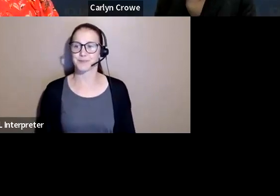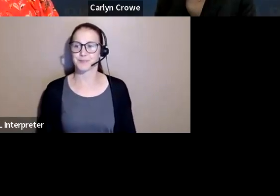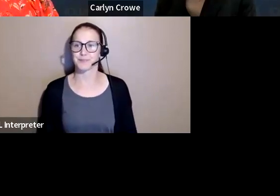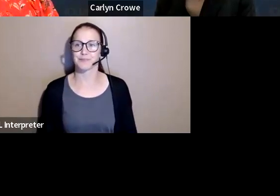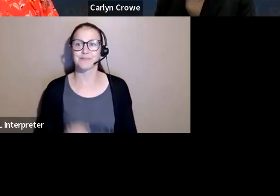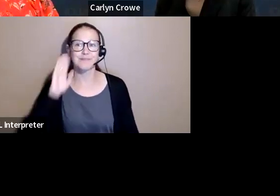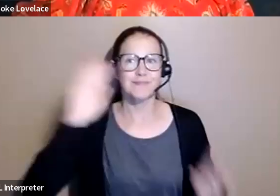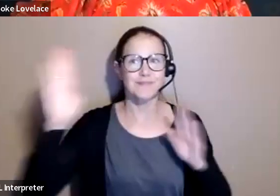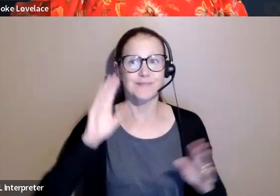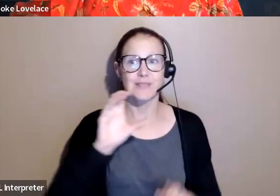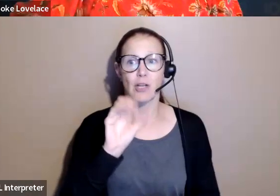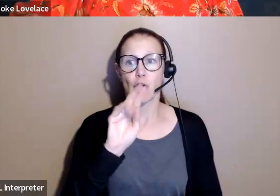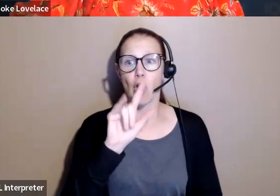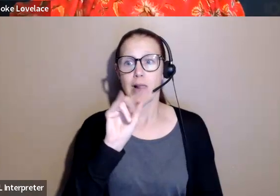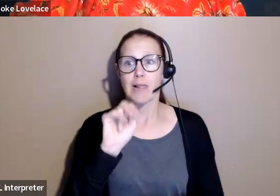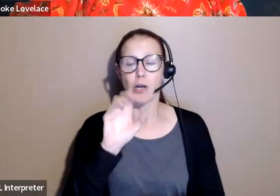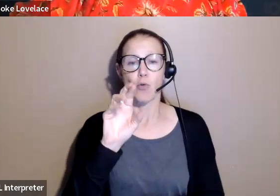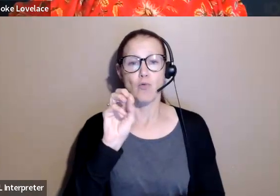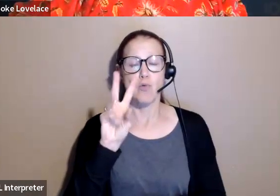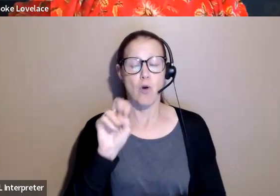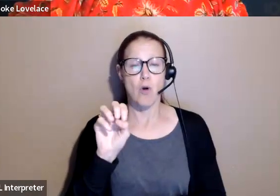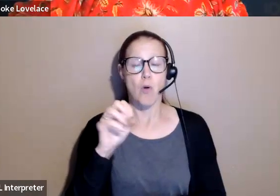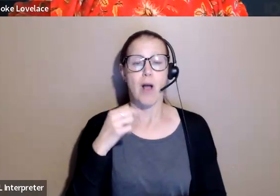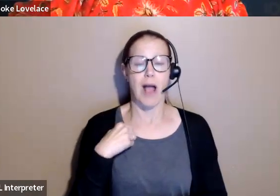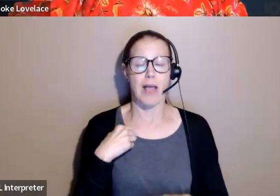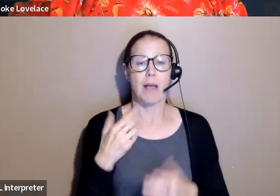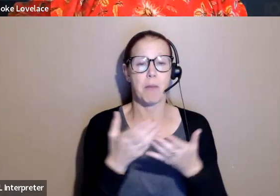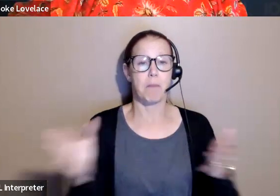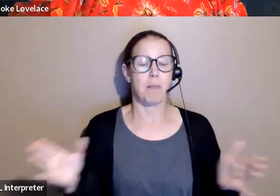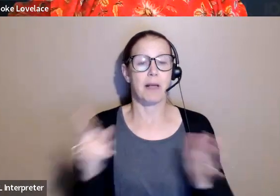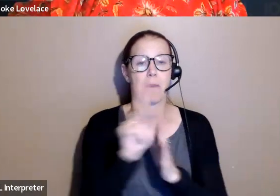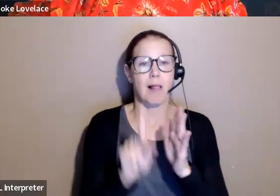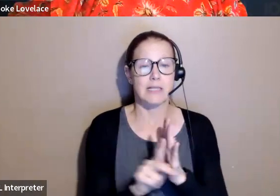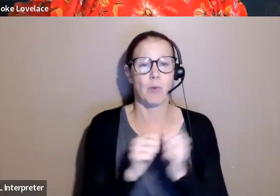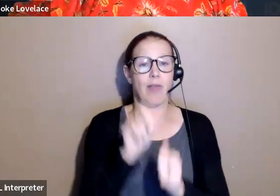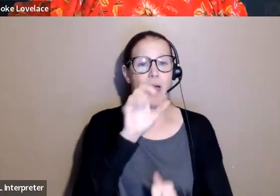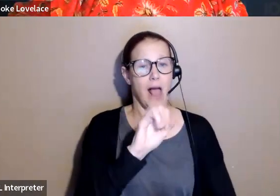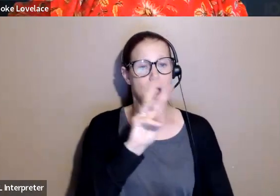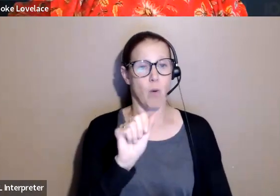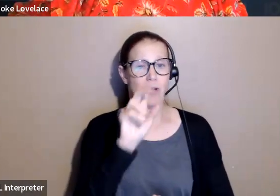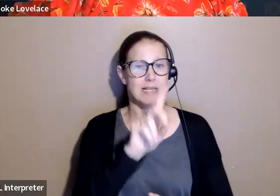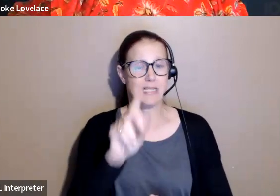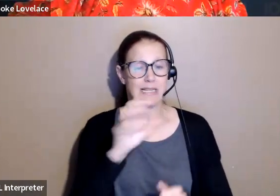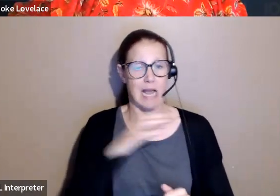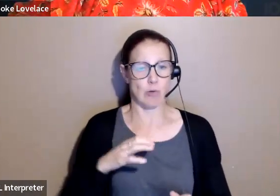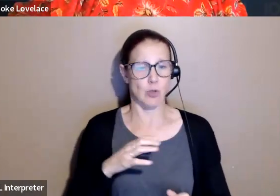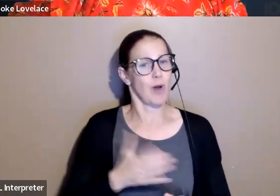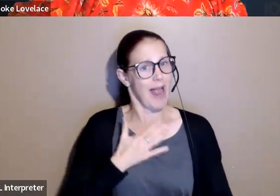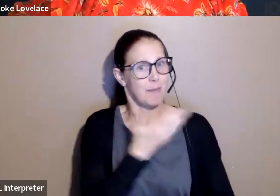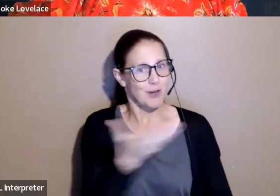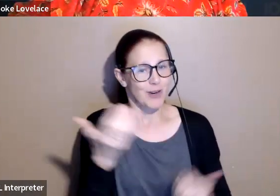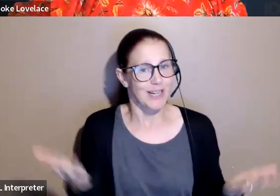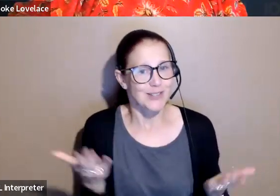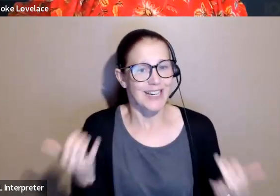Hi, everyone. This is Carlin Crow. I'm the Public Policy Manager with the Iowa DD Council. Welcome. We're glad that you're here today.